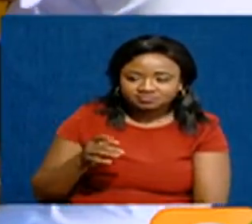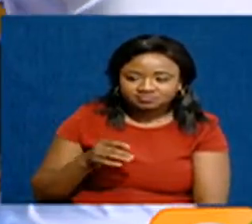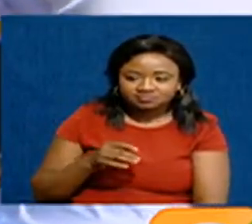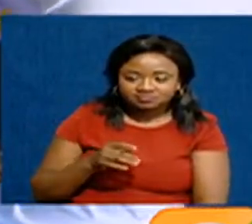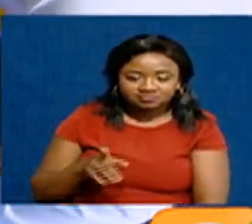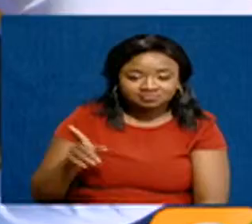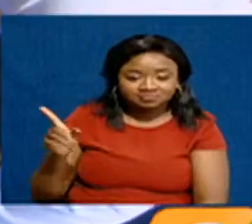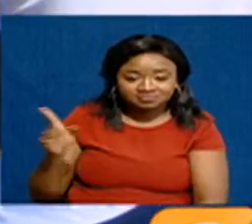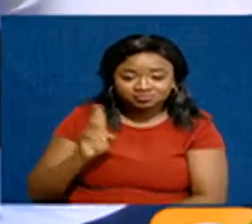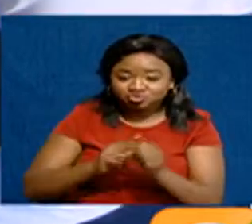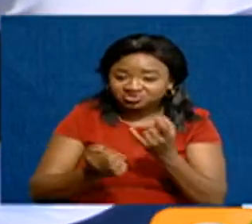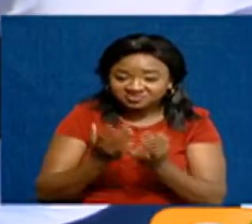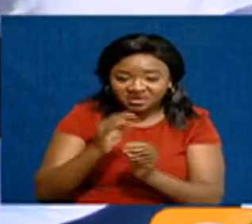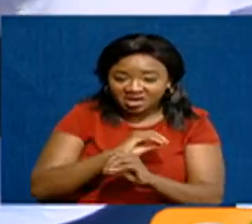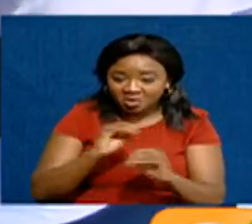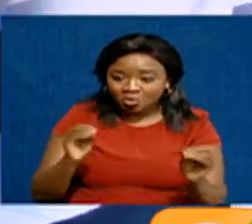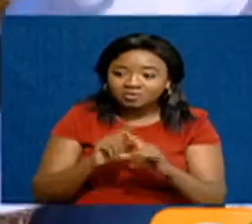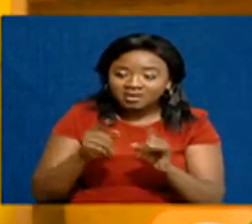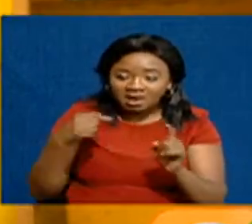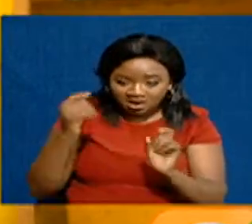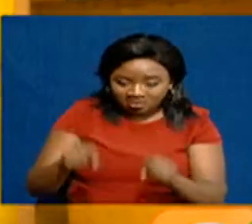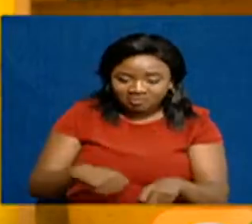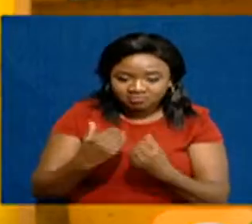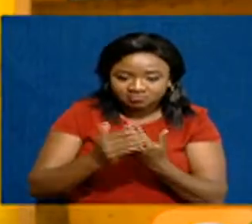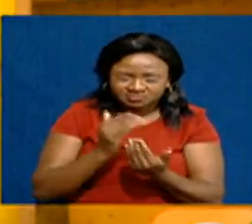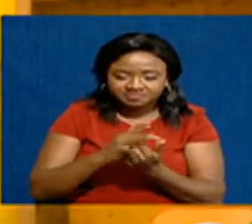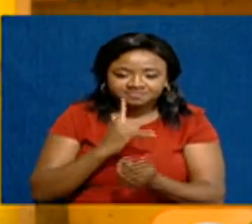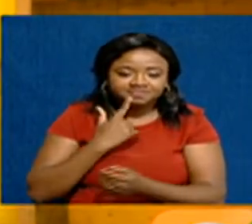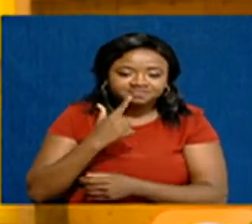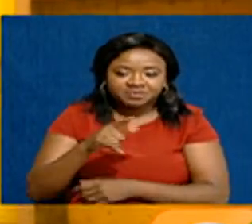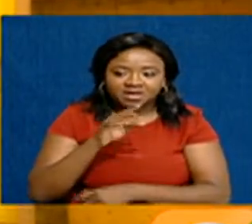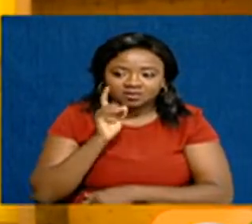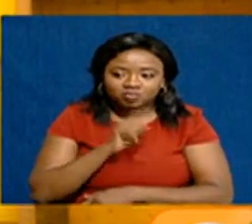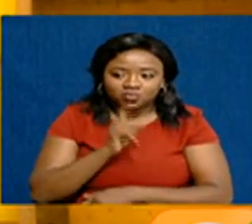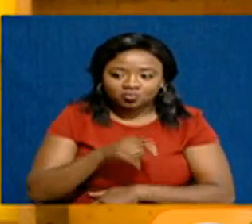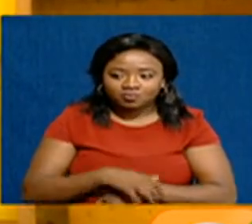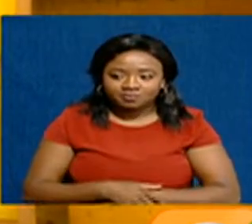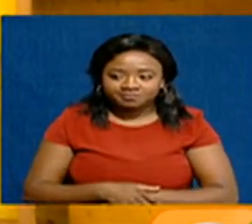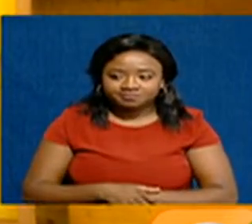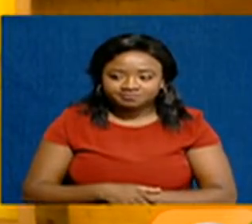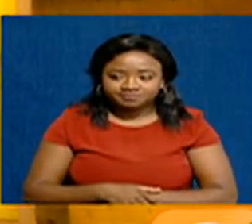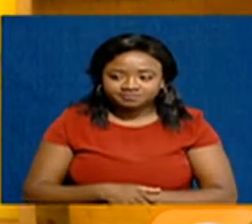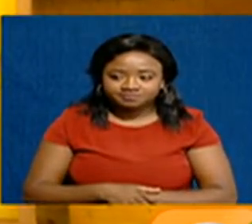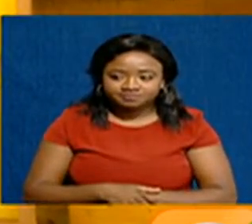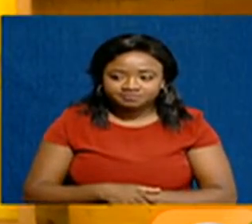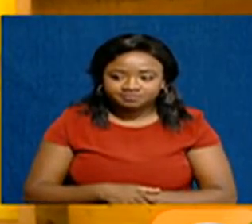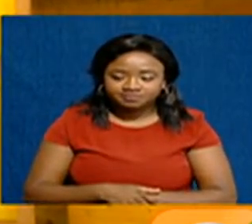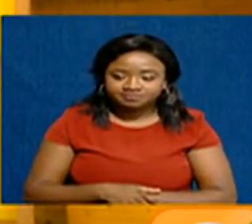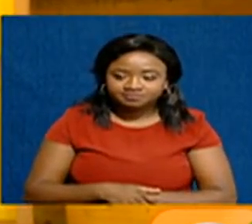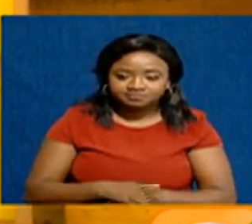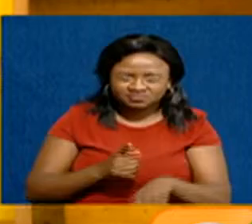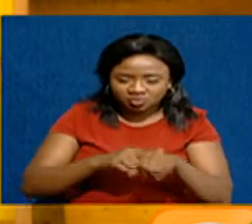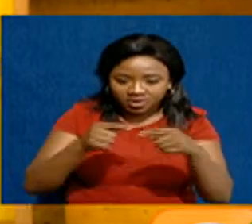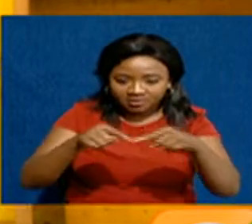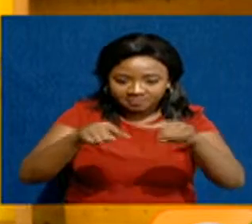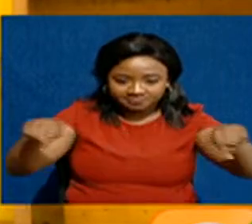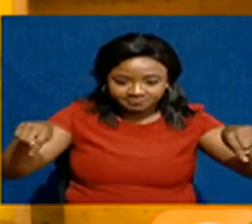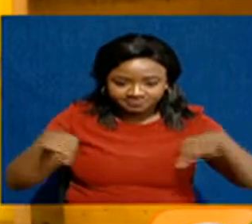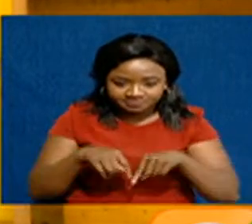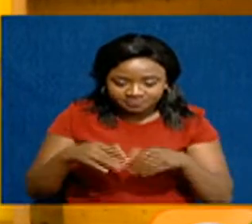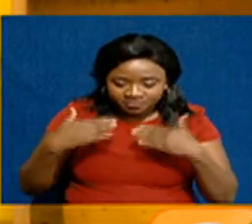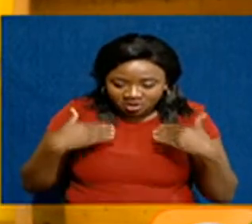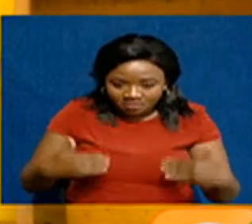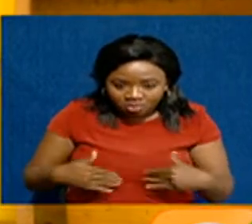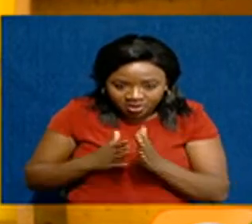a capacity of 100 chicks. Once they are here, they generate heat by themselves through body contact.